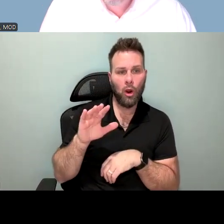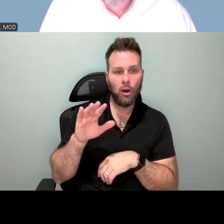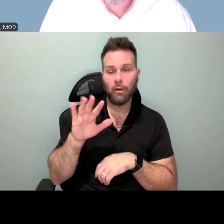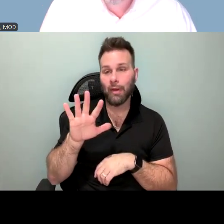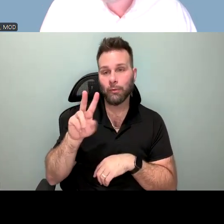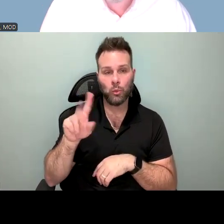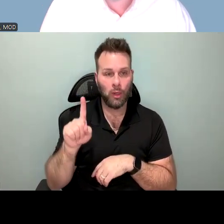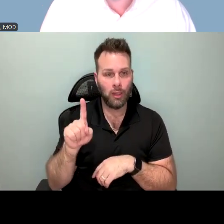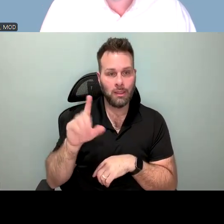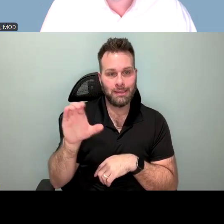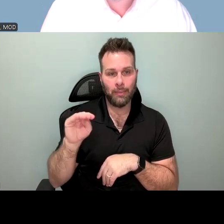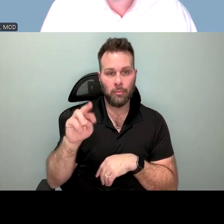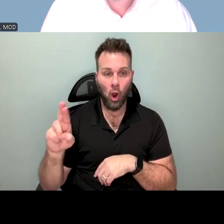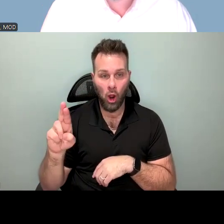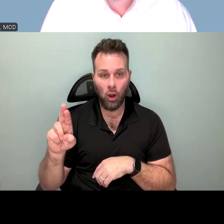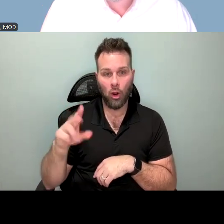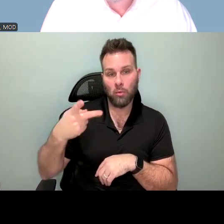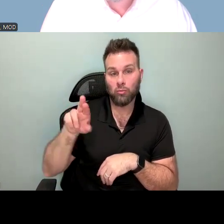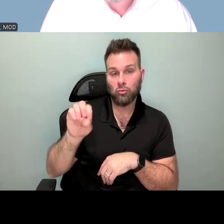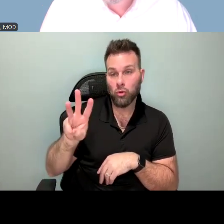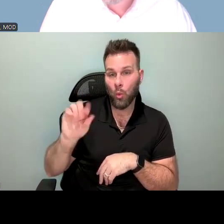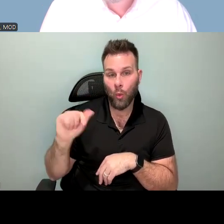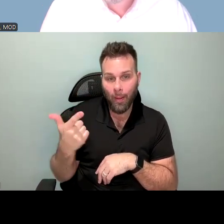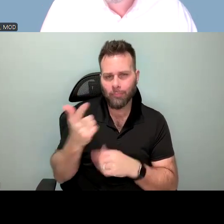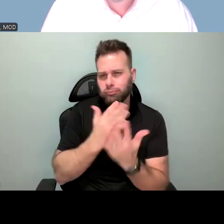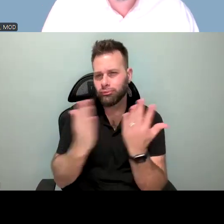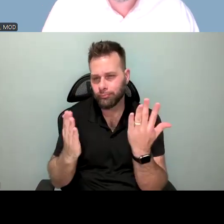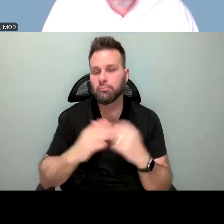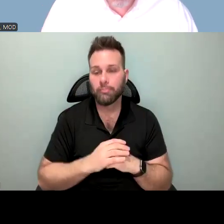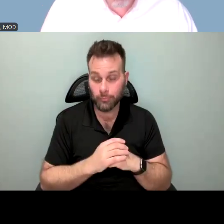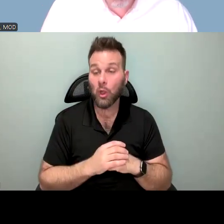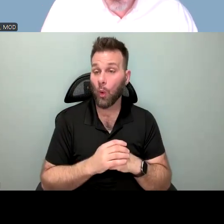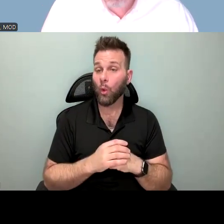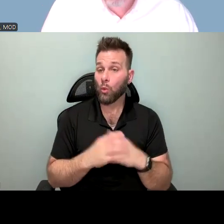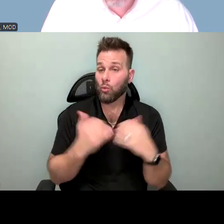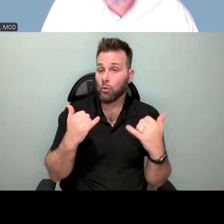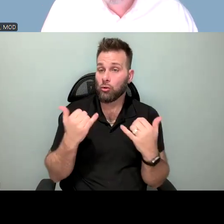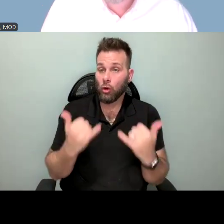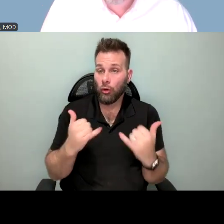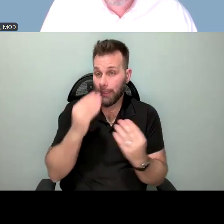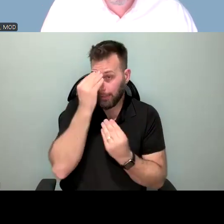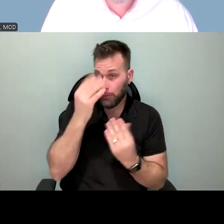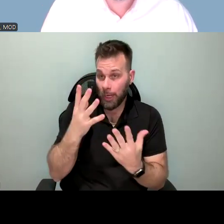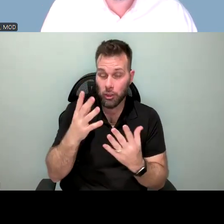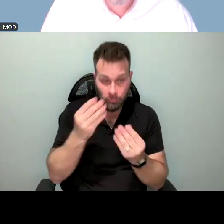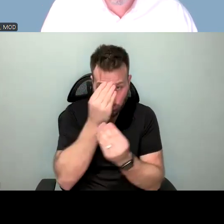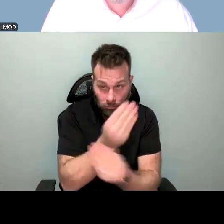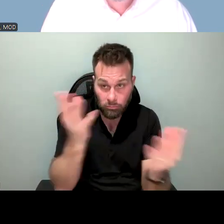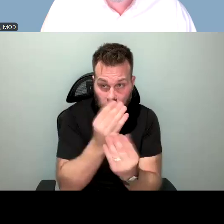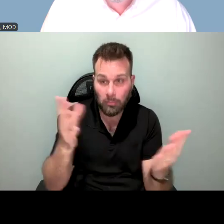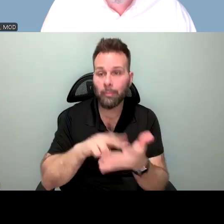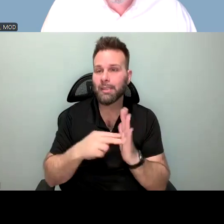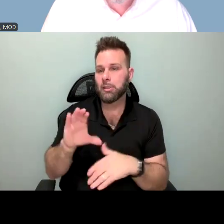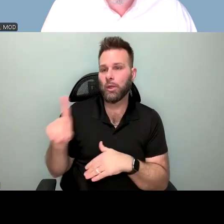accessibility and PROAG, just to name a few. By staying up to date on relevant regulations, CODs can better advocate for compliance